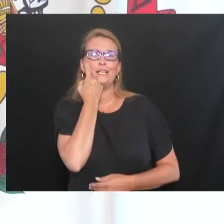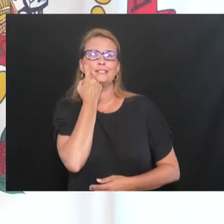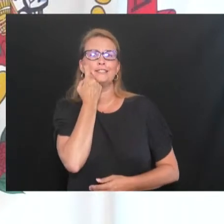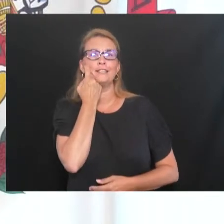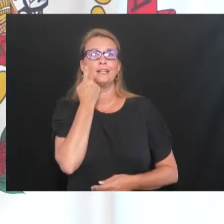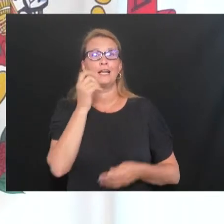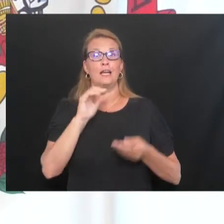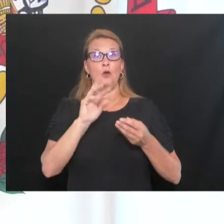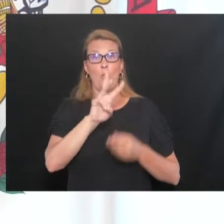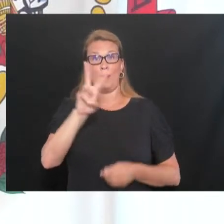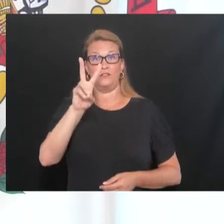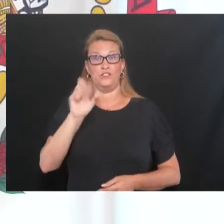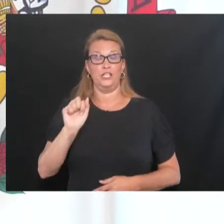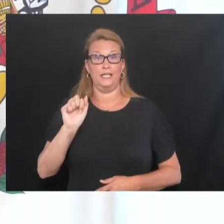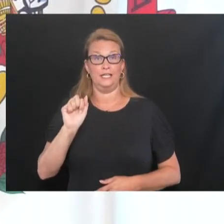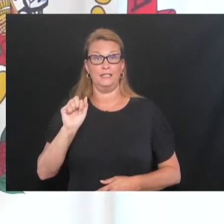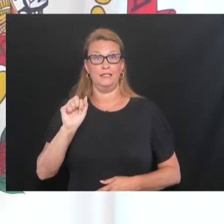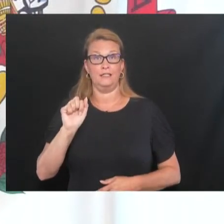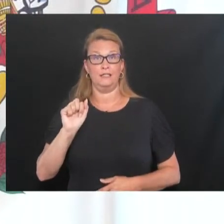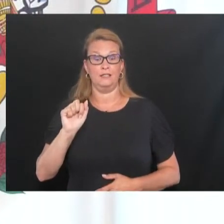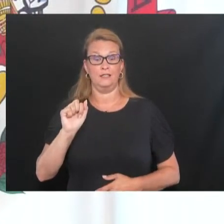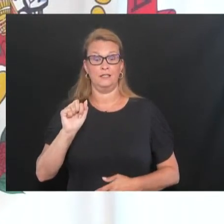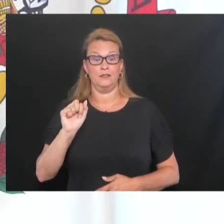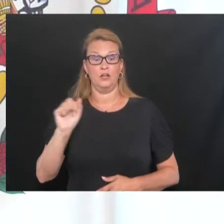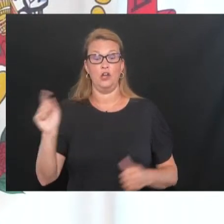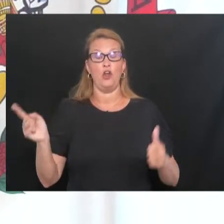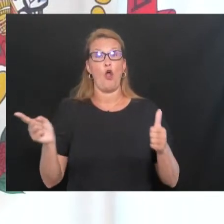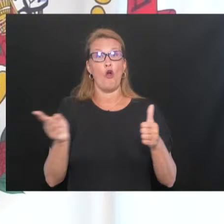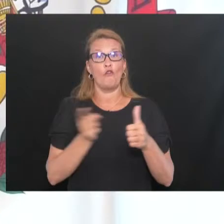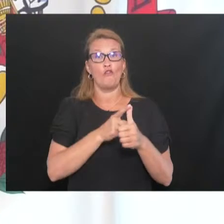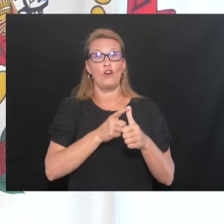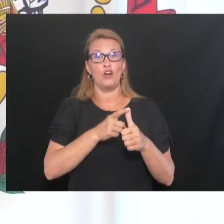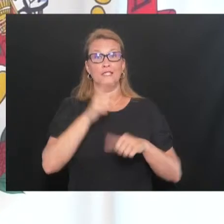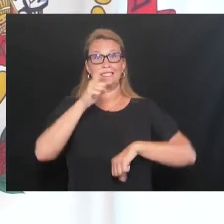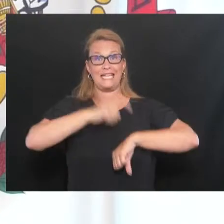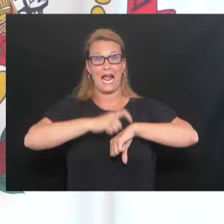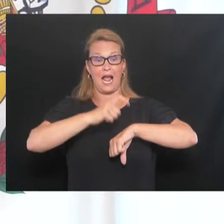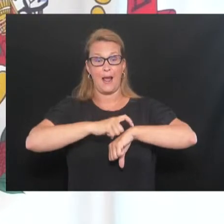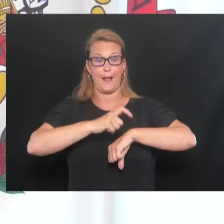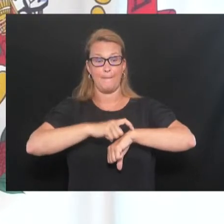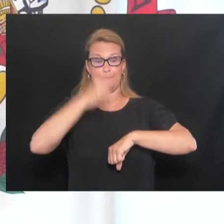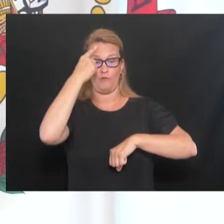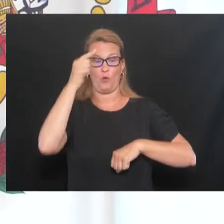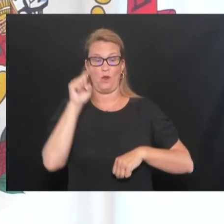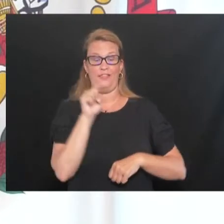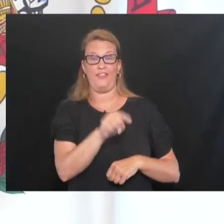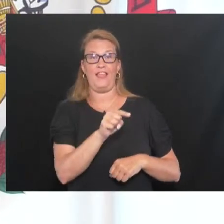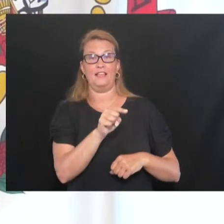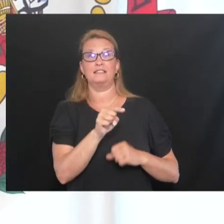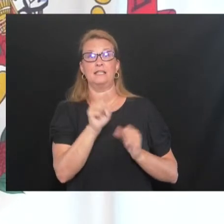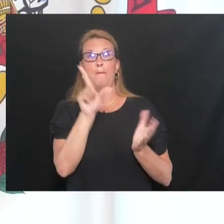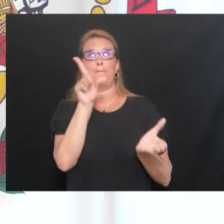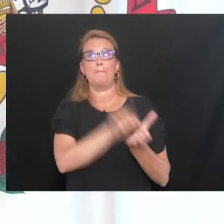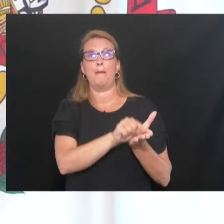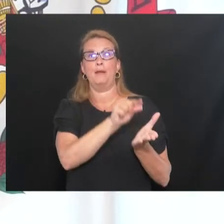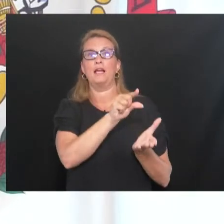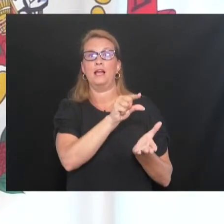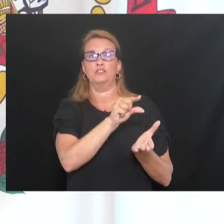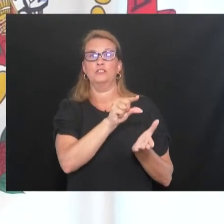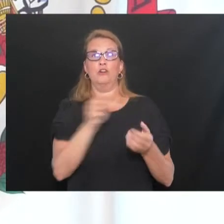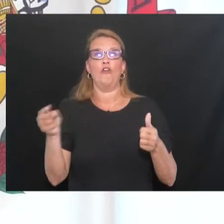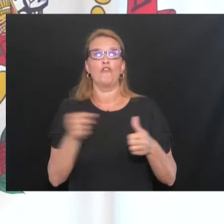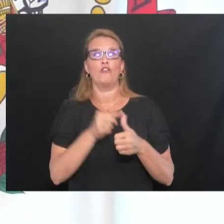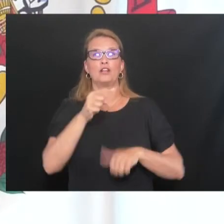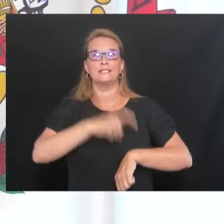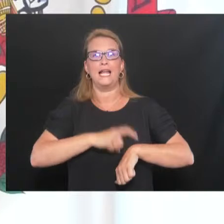West Virginia the first time ever for this publication. The first time ever they